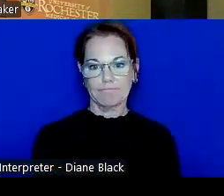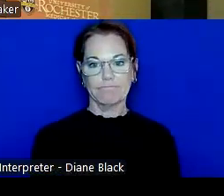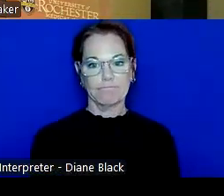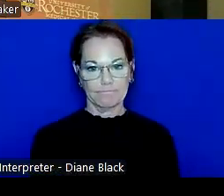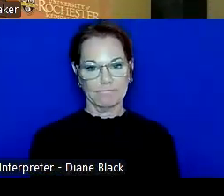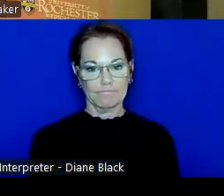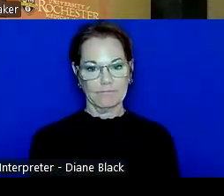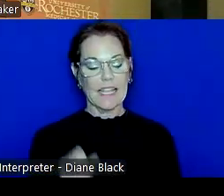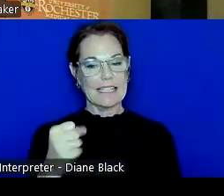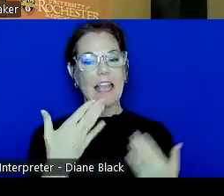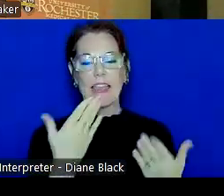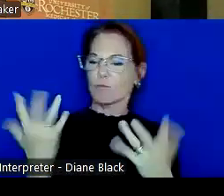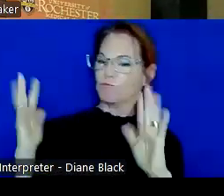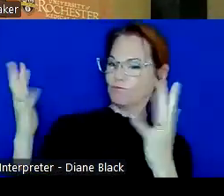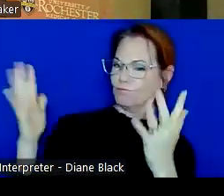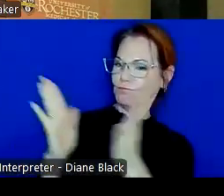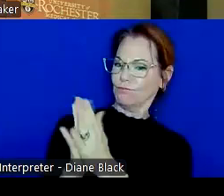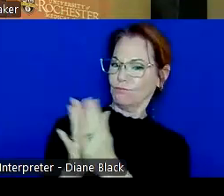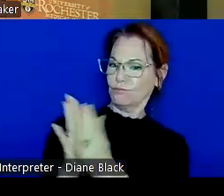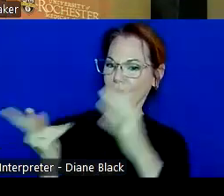Yes, so let's give them a round of applause.